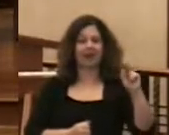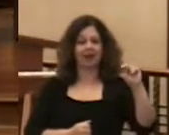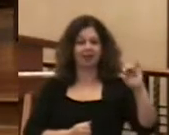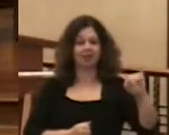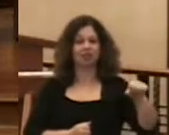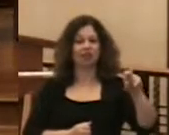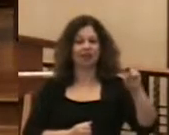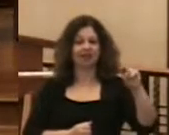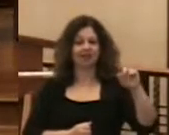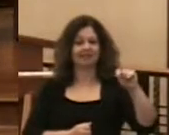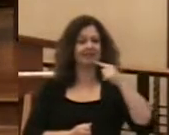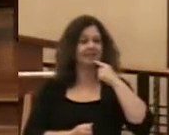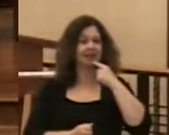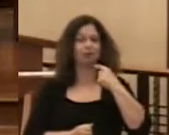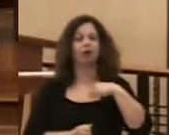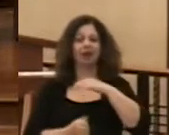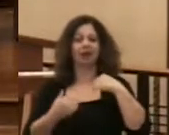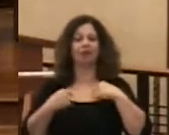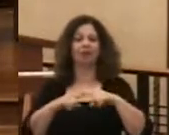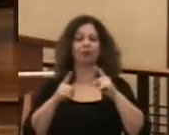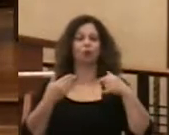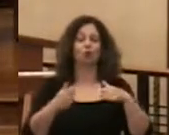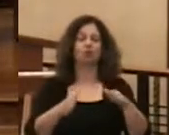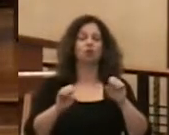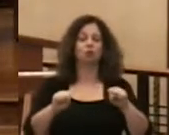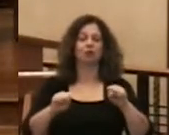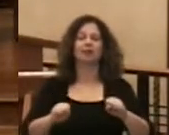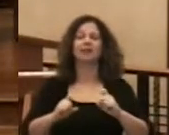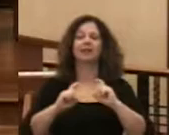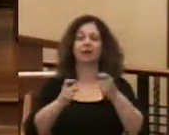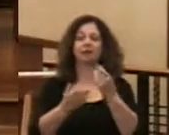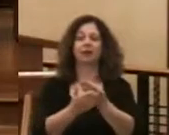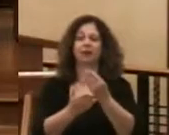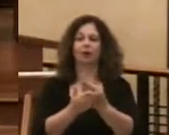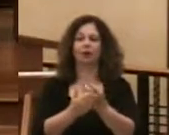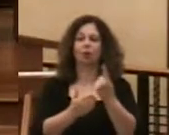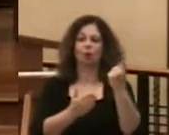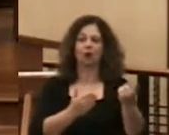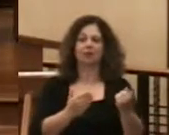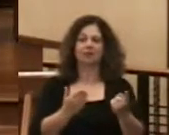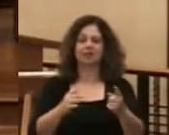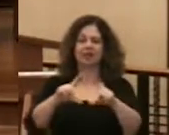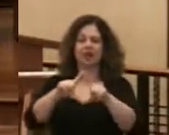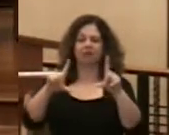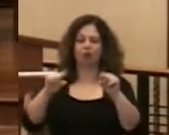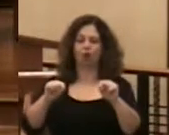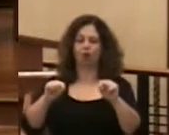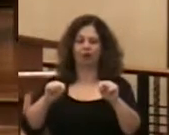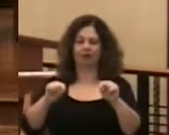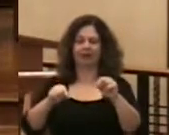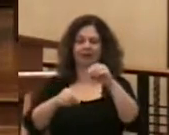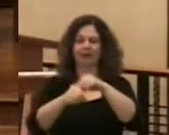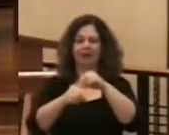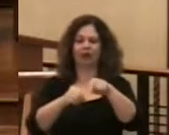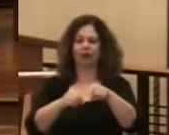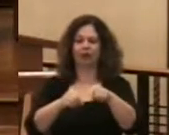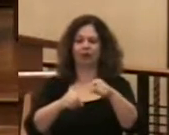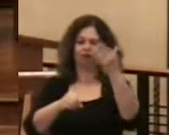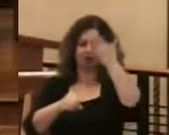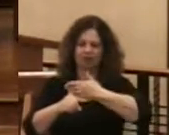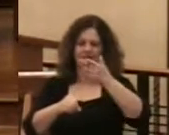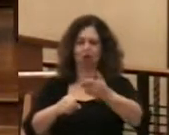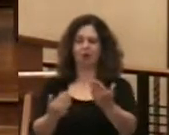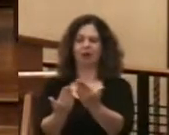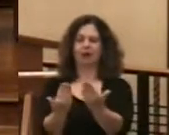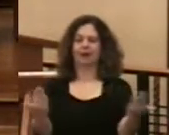couple of ways for you to give. One is an envelope that is in your pew holder that you can fill out, you can mail it in, you can put it in the